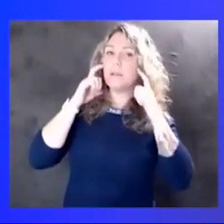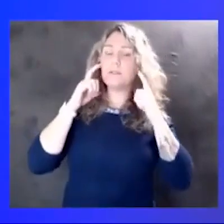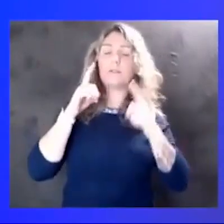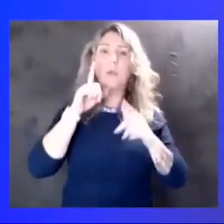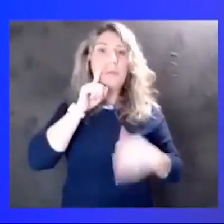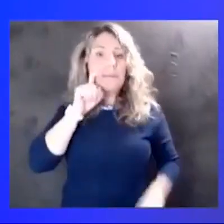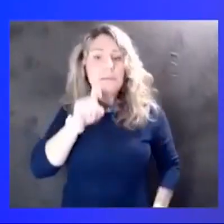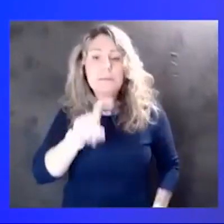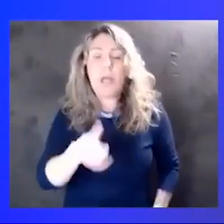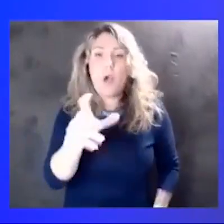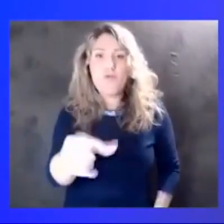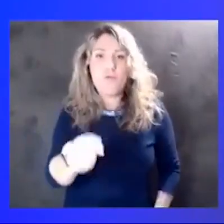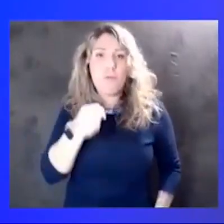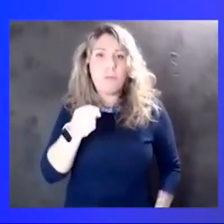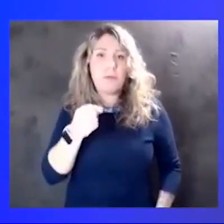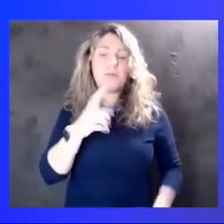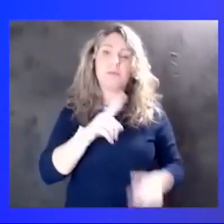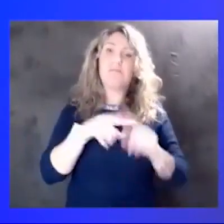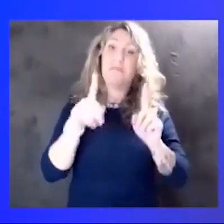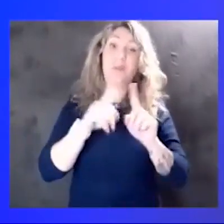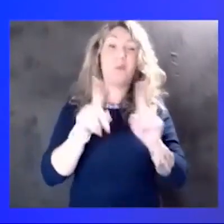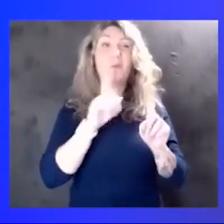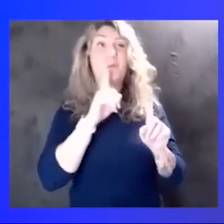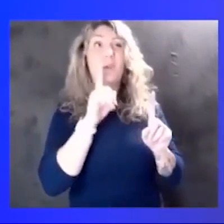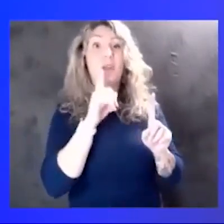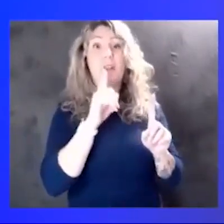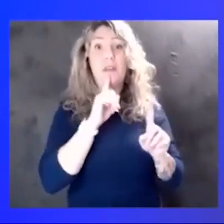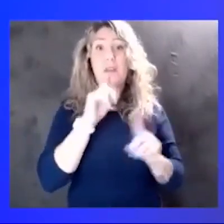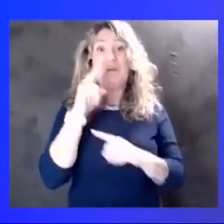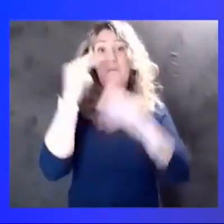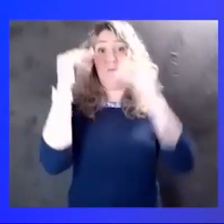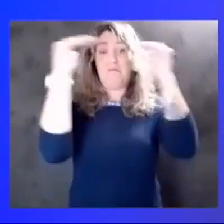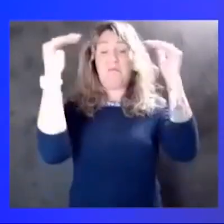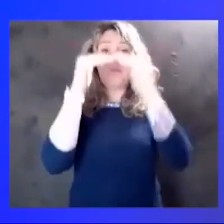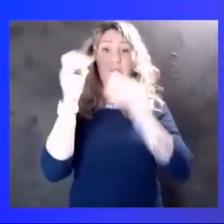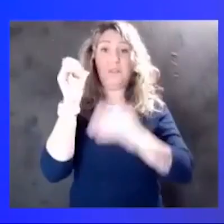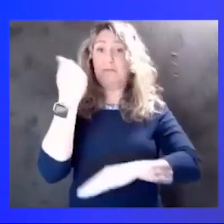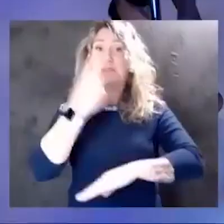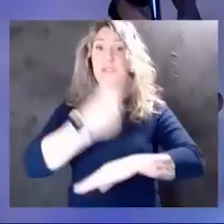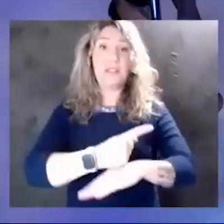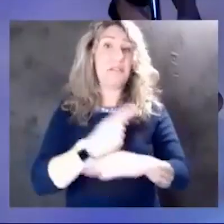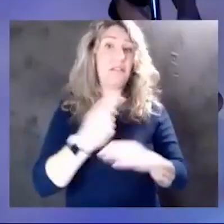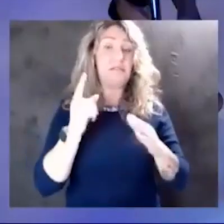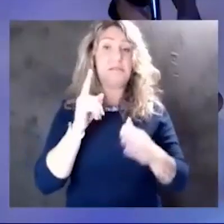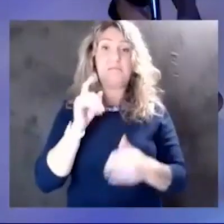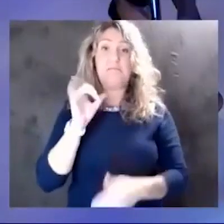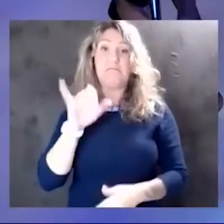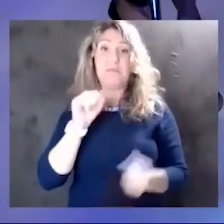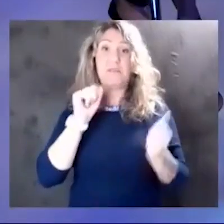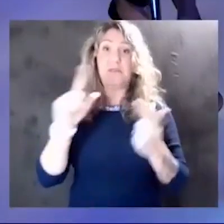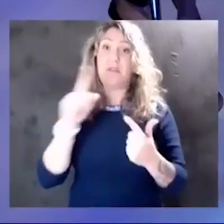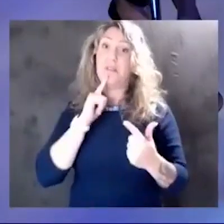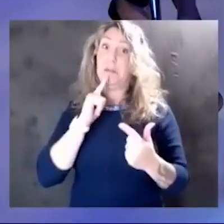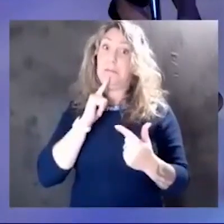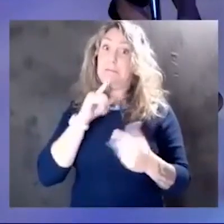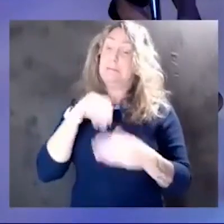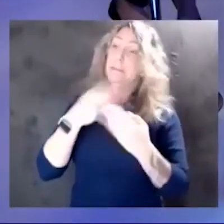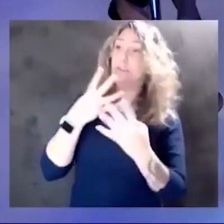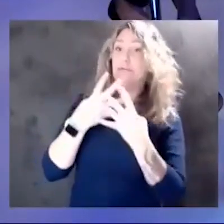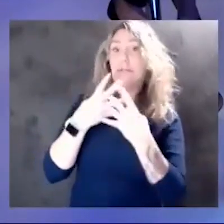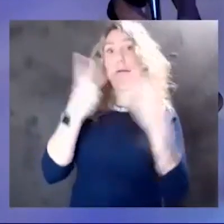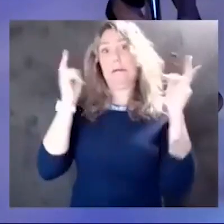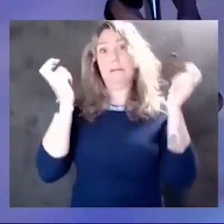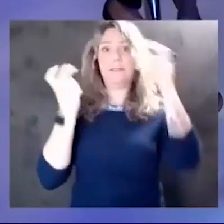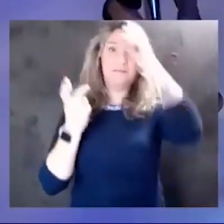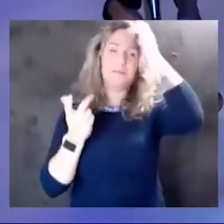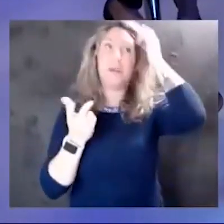needed to. But pretty much I was on the third floor for 10 days in jail. In jail. And you had COVID jail. Yeah, right. Yeah. COVID